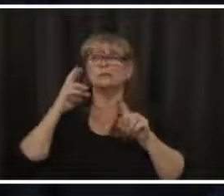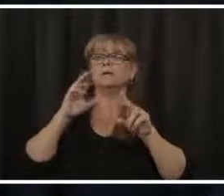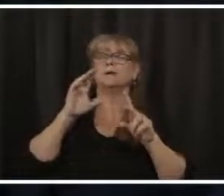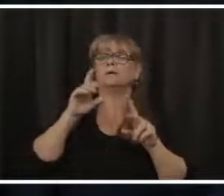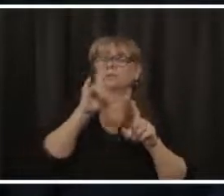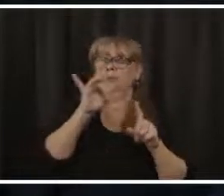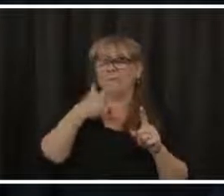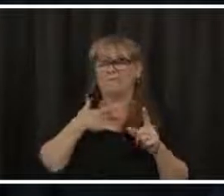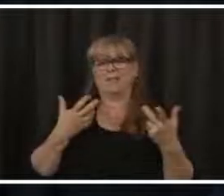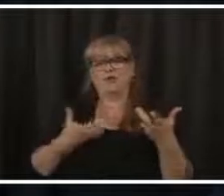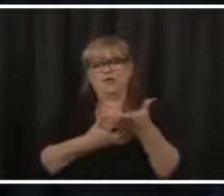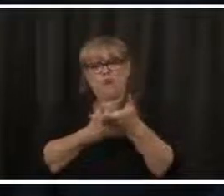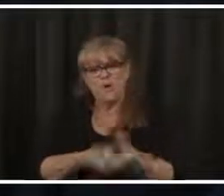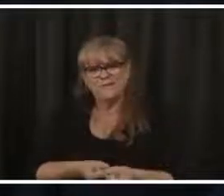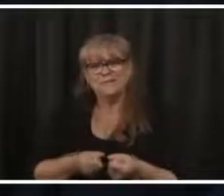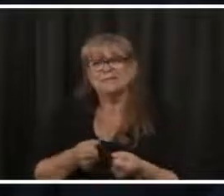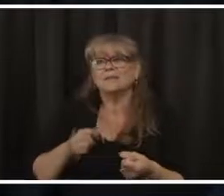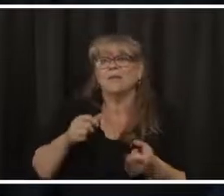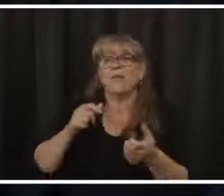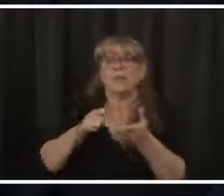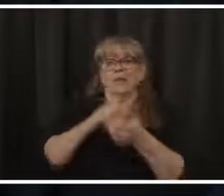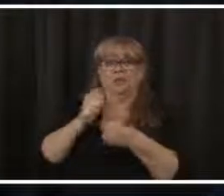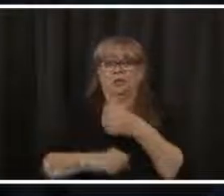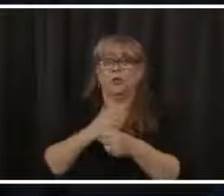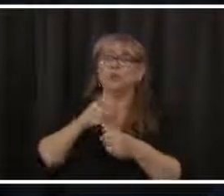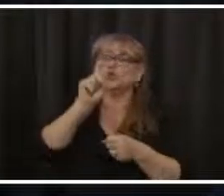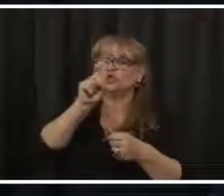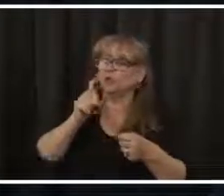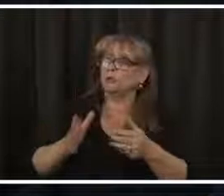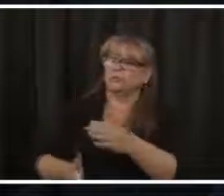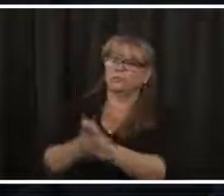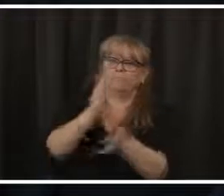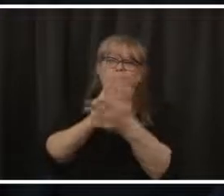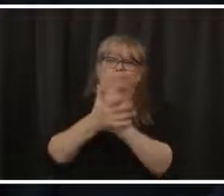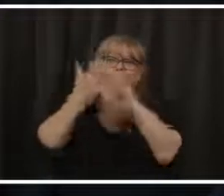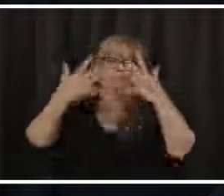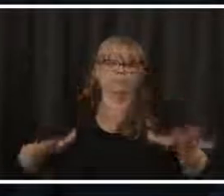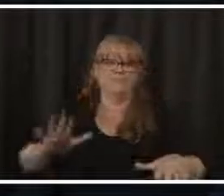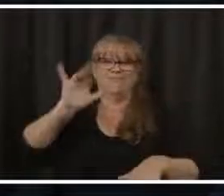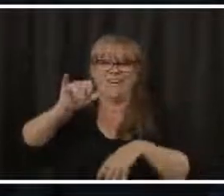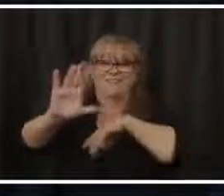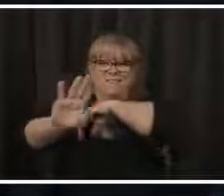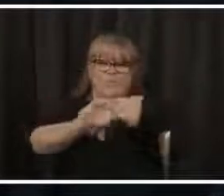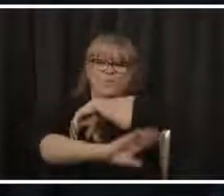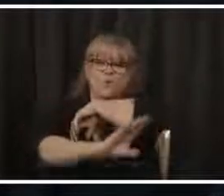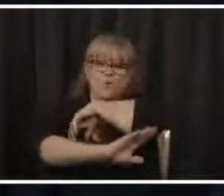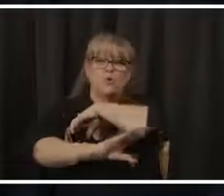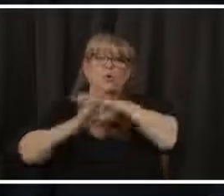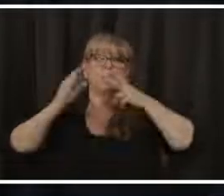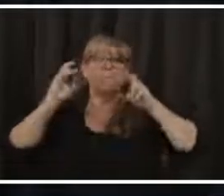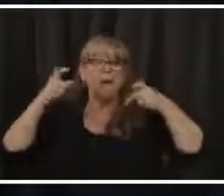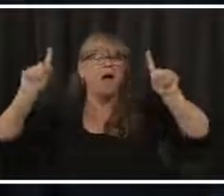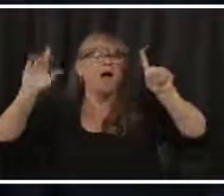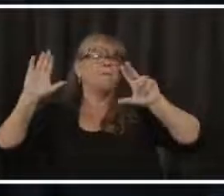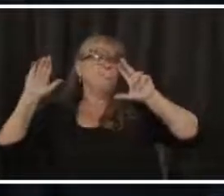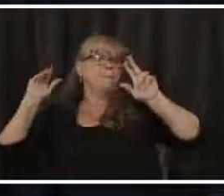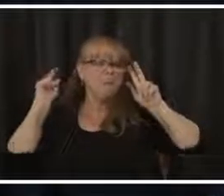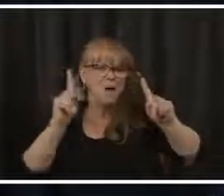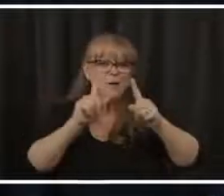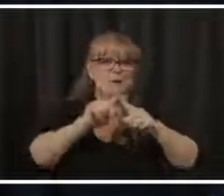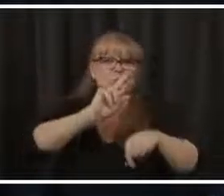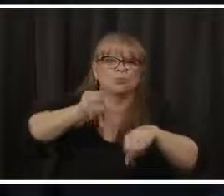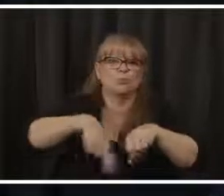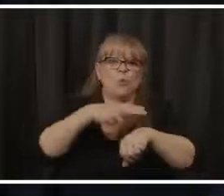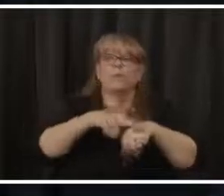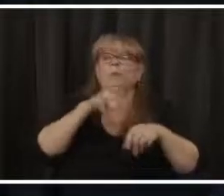school year will finish out successfully, that next fall will be a successful return to in-person education. We're particularly hopeful that the FDA will